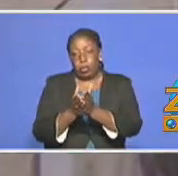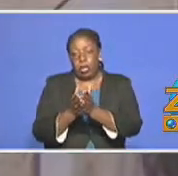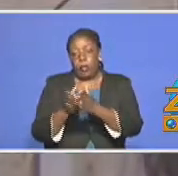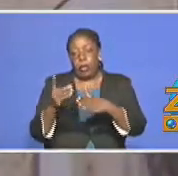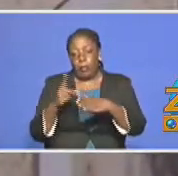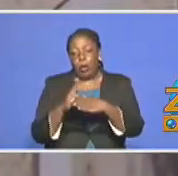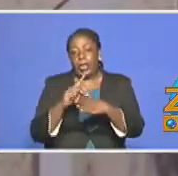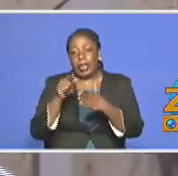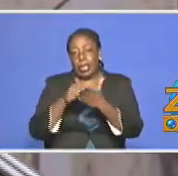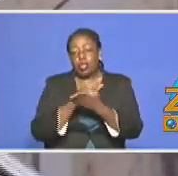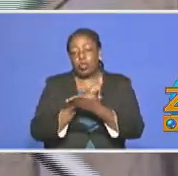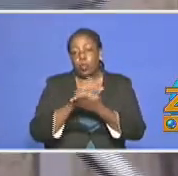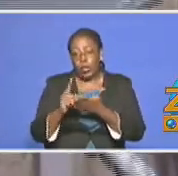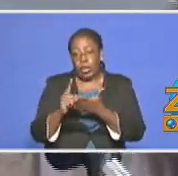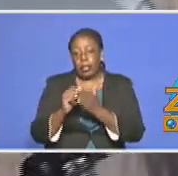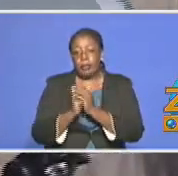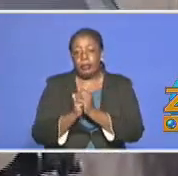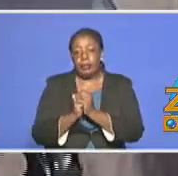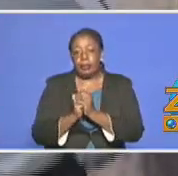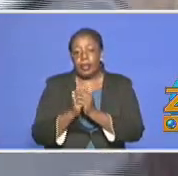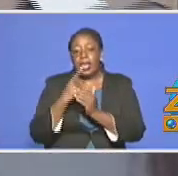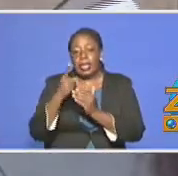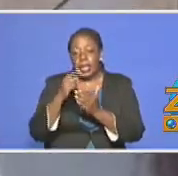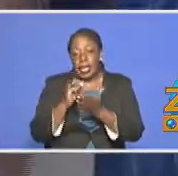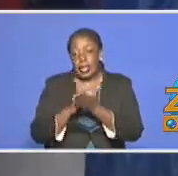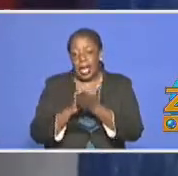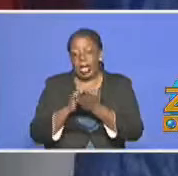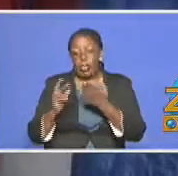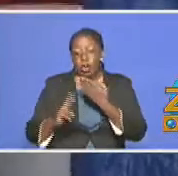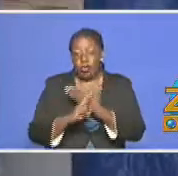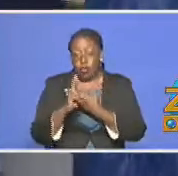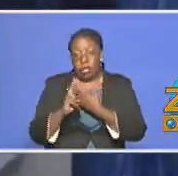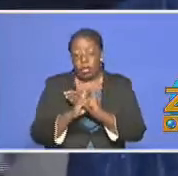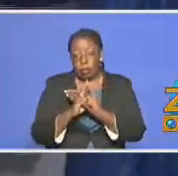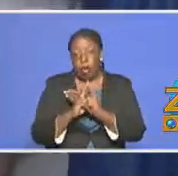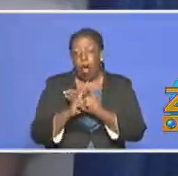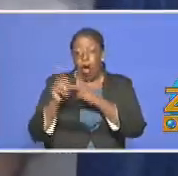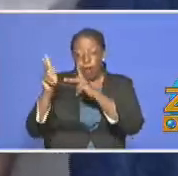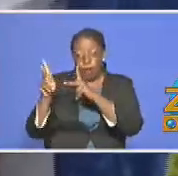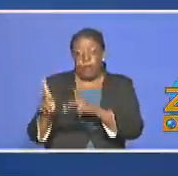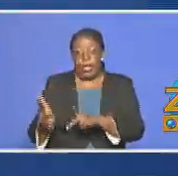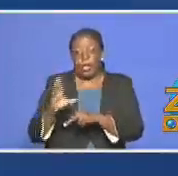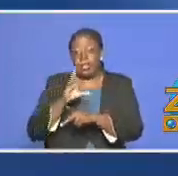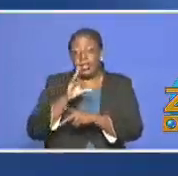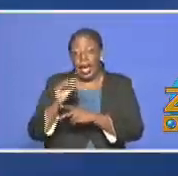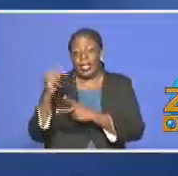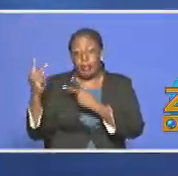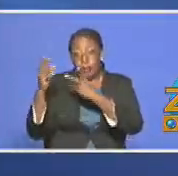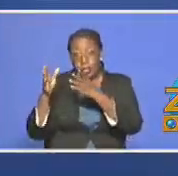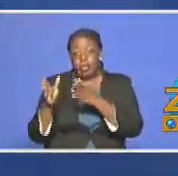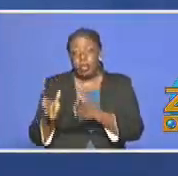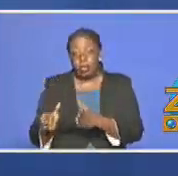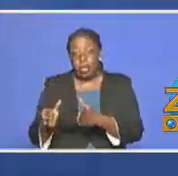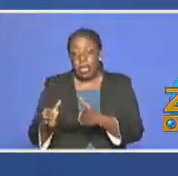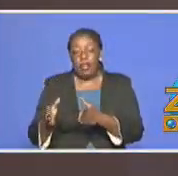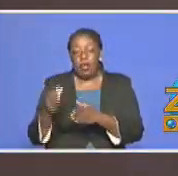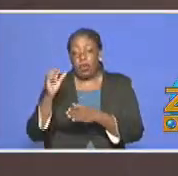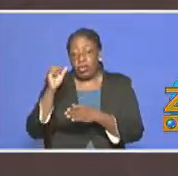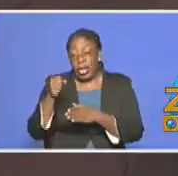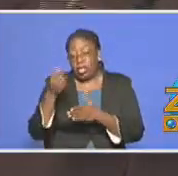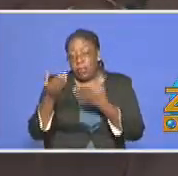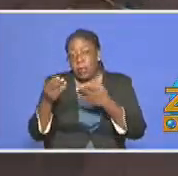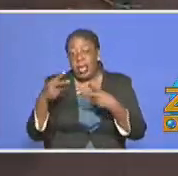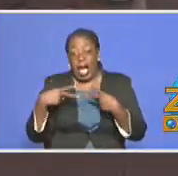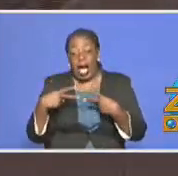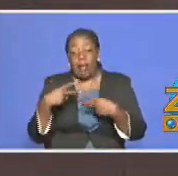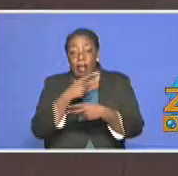July. Bannister, however, worries that the risk to vendors and visitors to the market, as even vaccination against COVID-19 will not